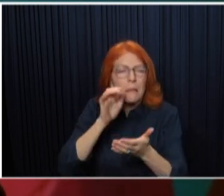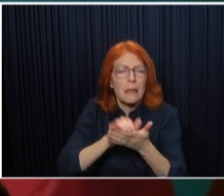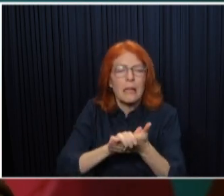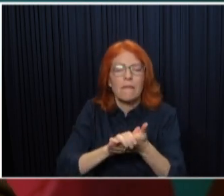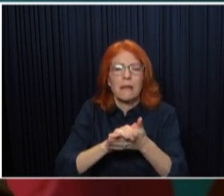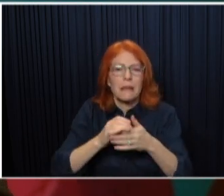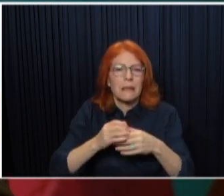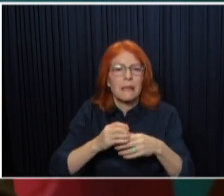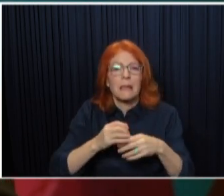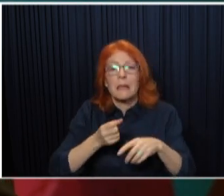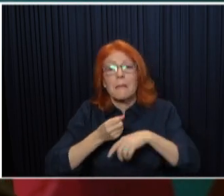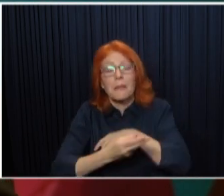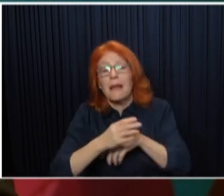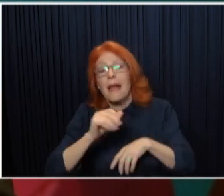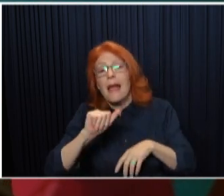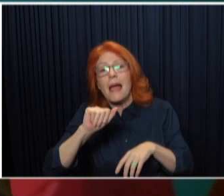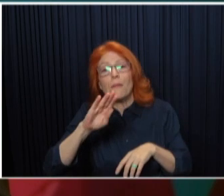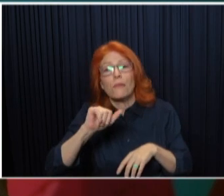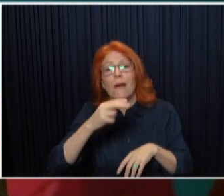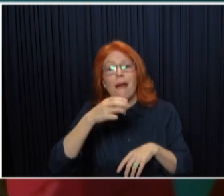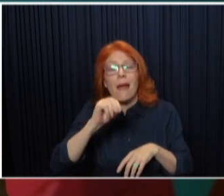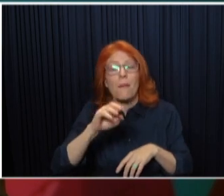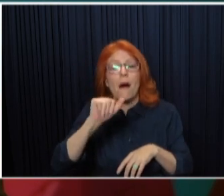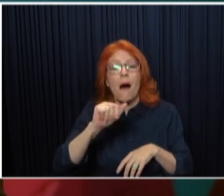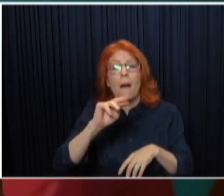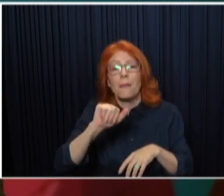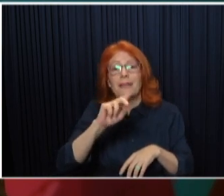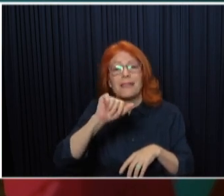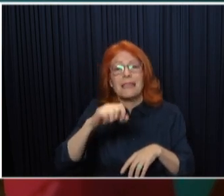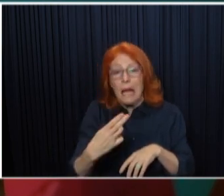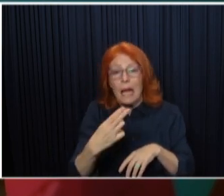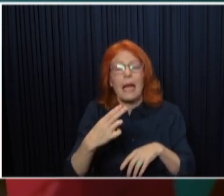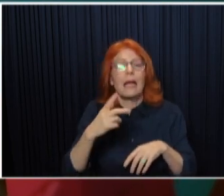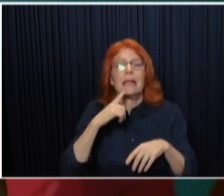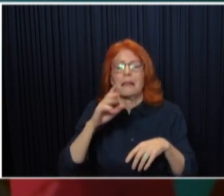beat Abraham Hamadeh. He is the MAGA